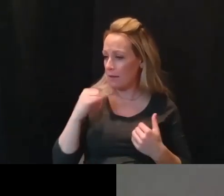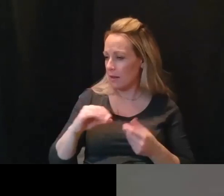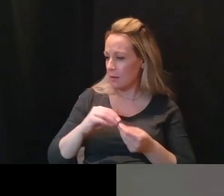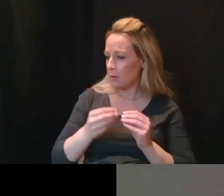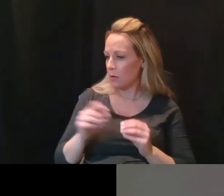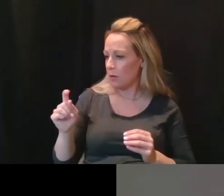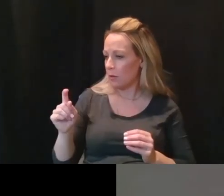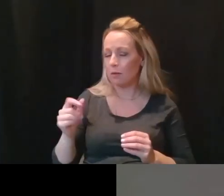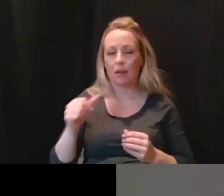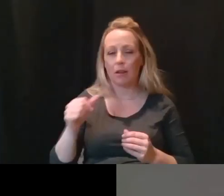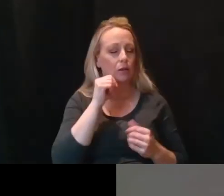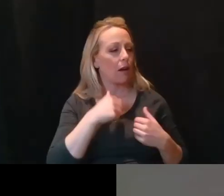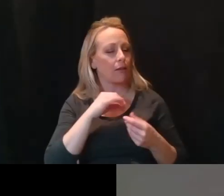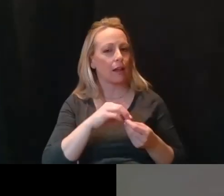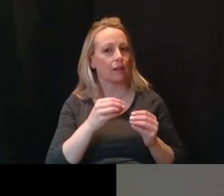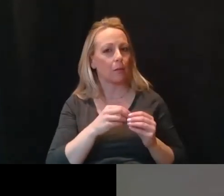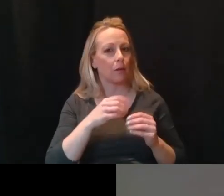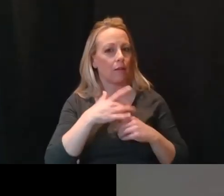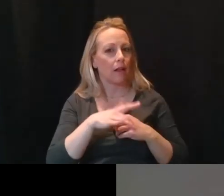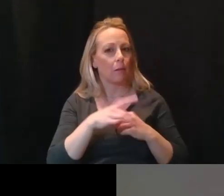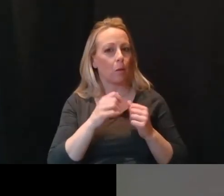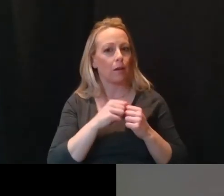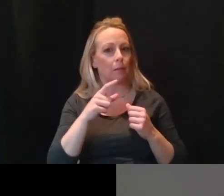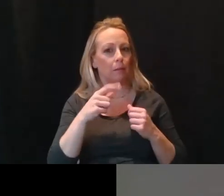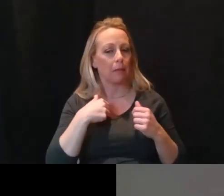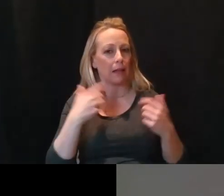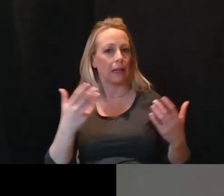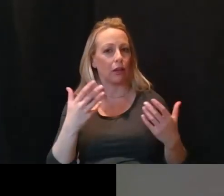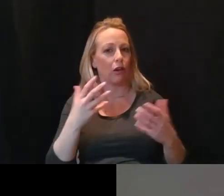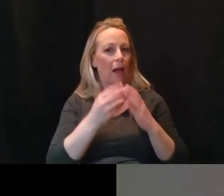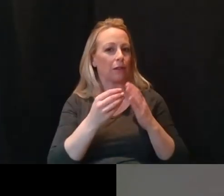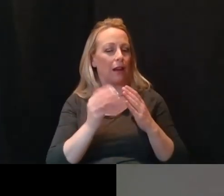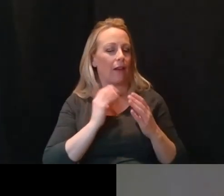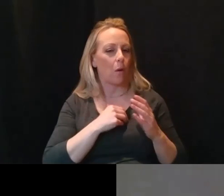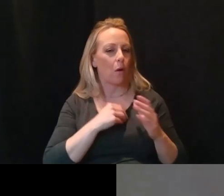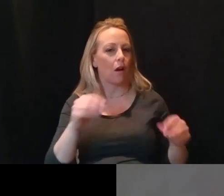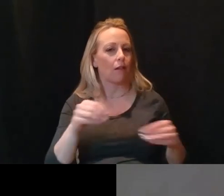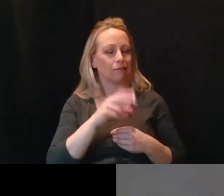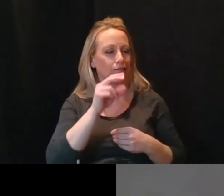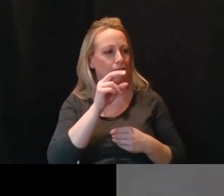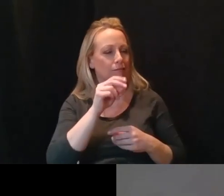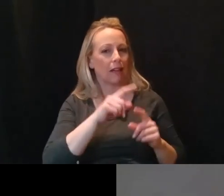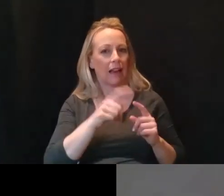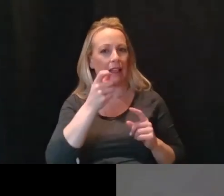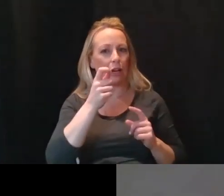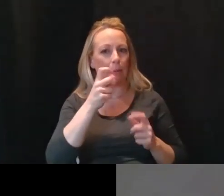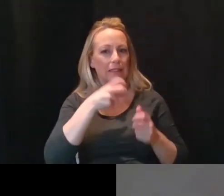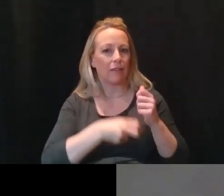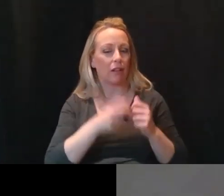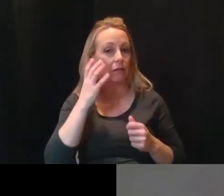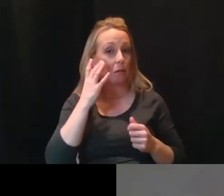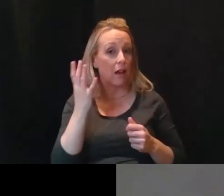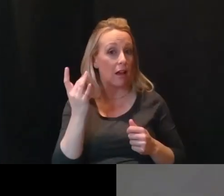You know, I don't have that readily available with me here outside of our office. And it's a little bit difficult